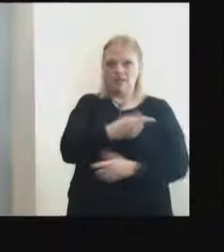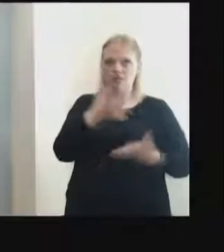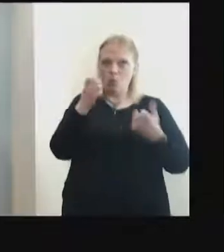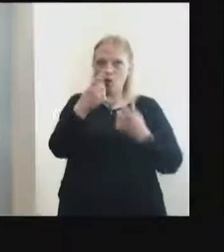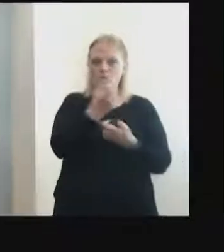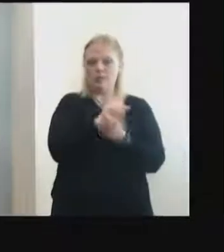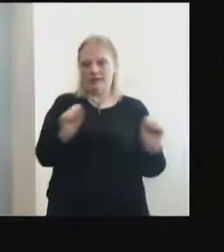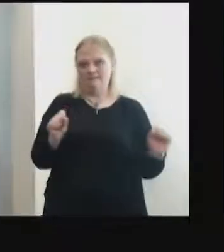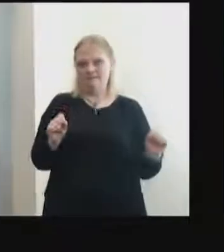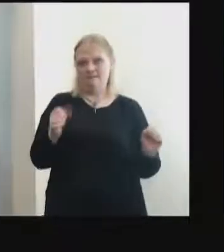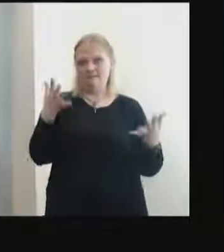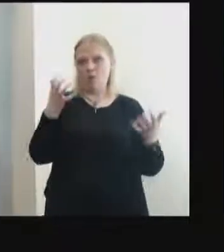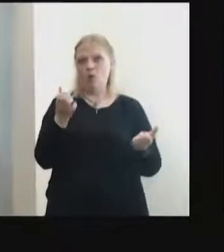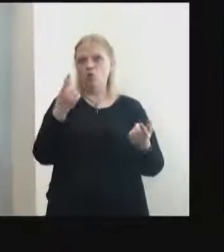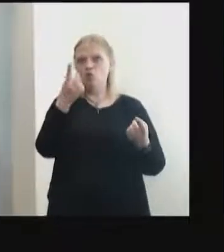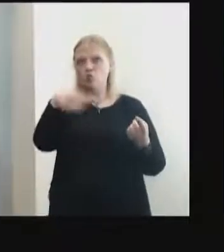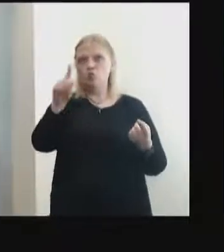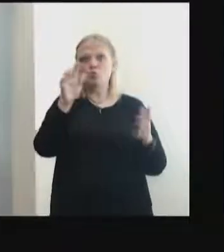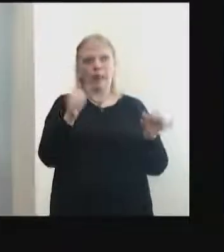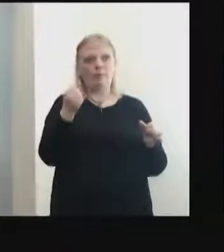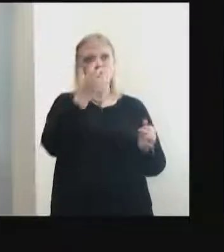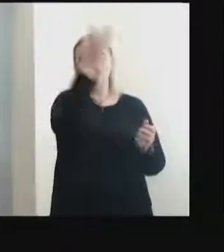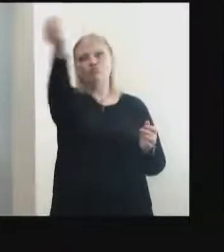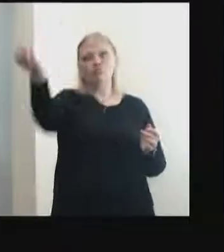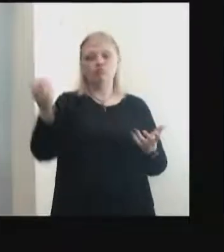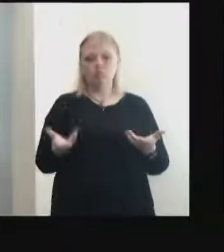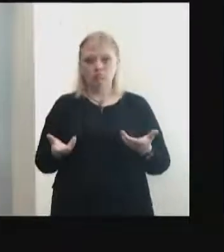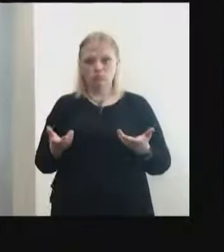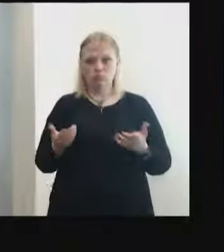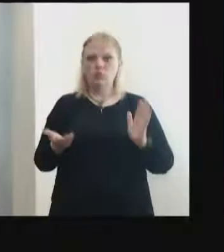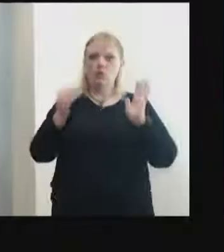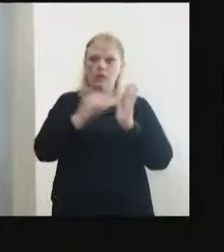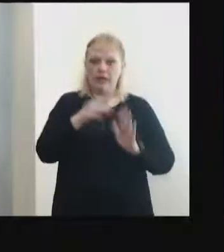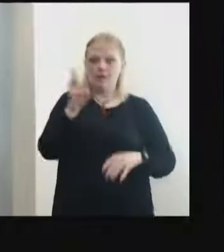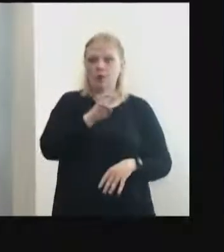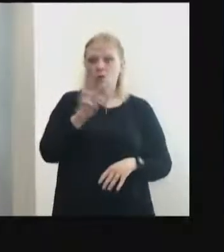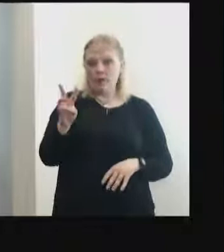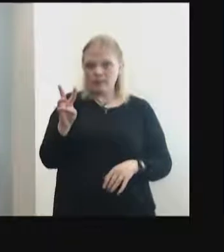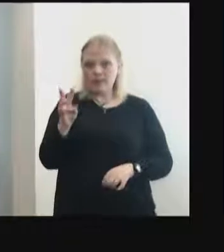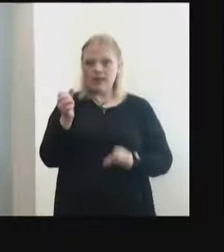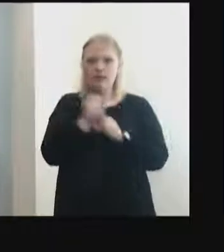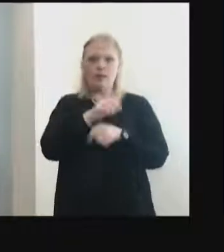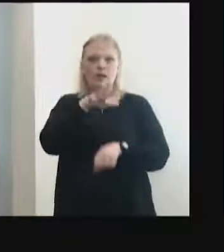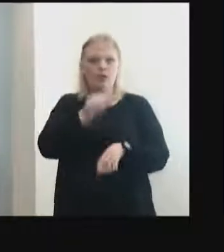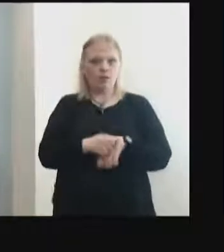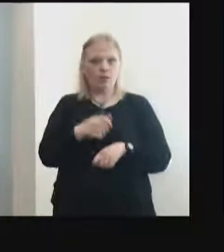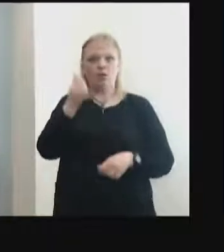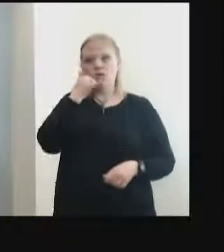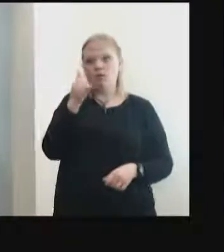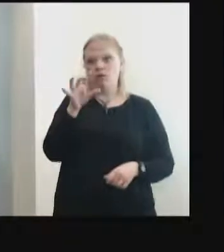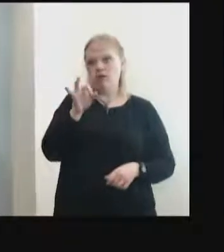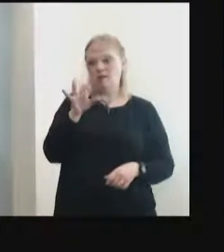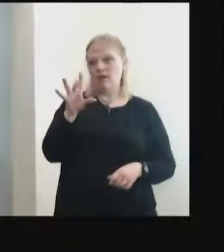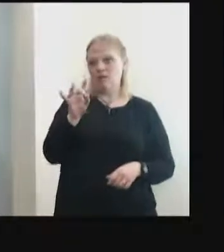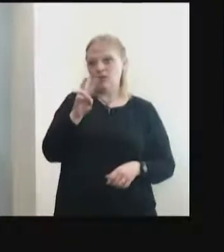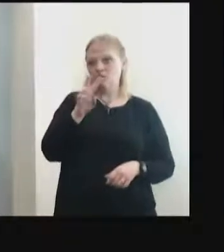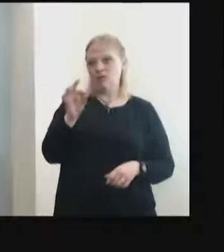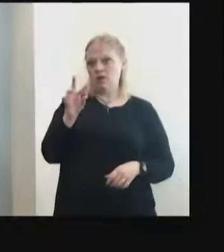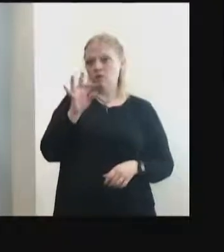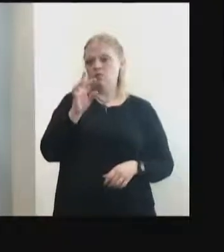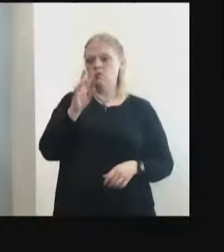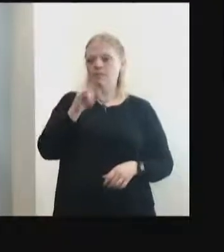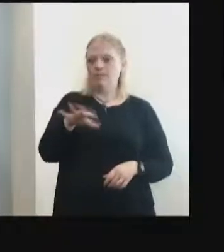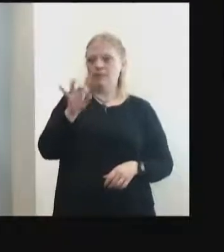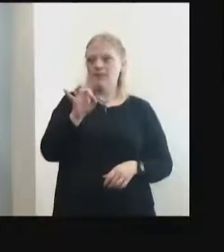you safe. We want to get you out there. And again, you can go on our Erie County website, make an appointment, or call